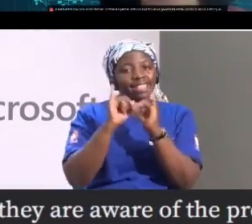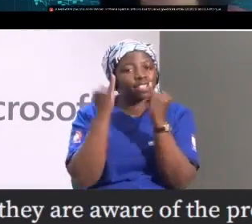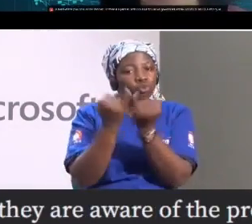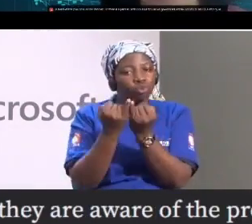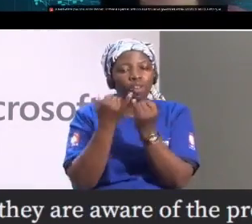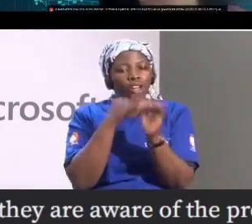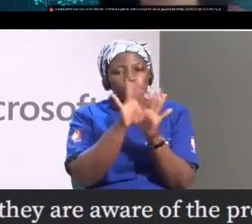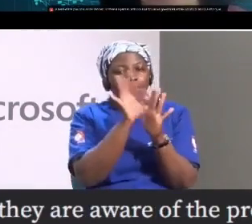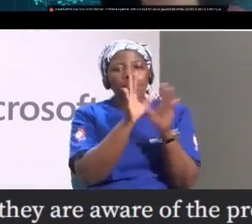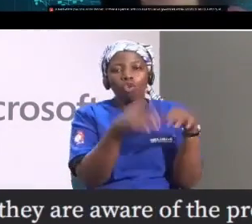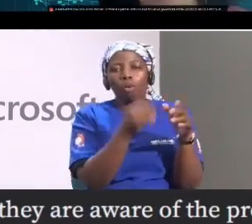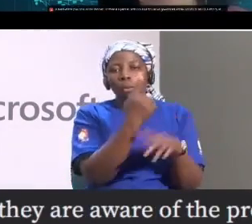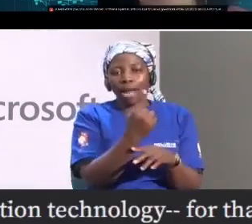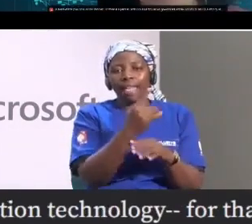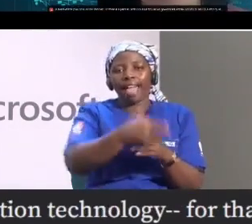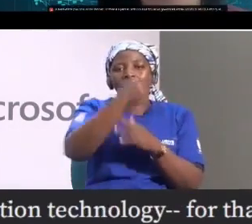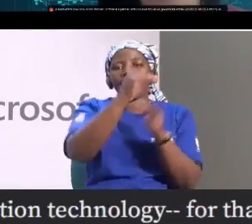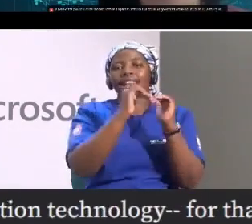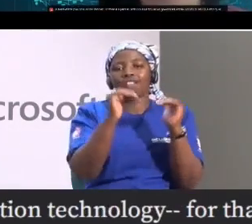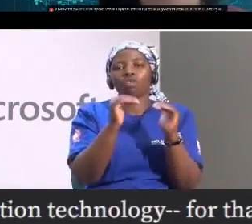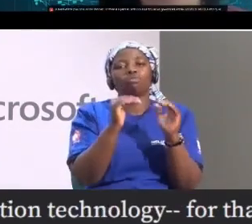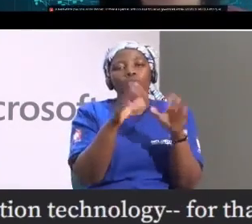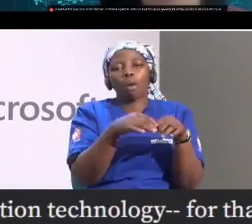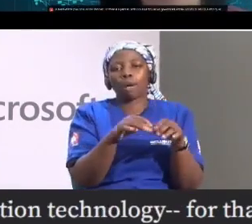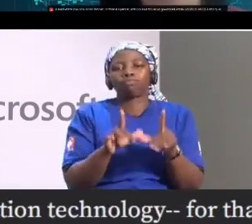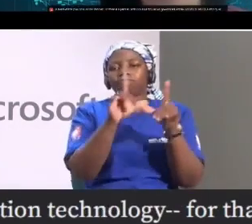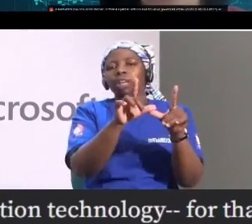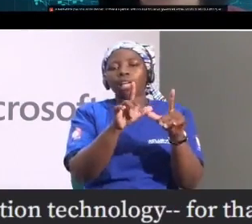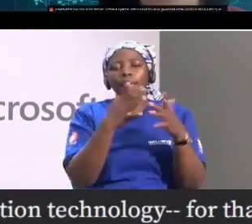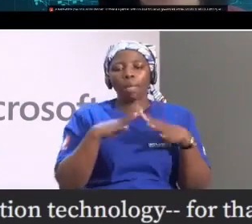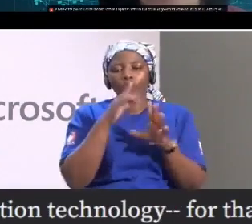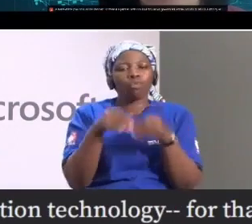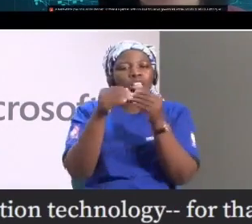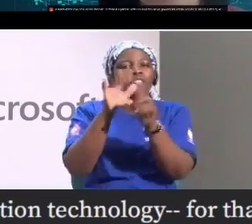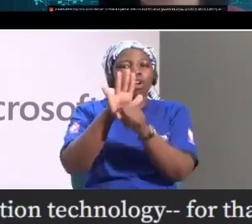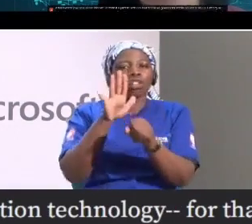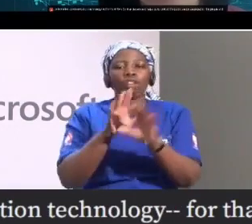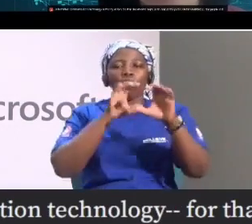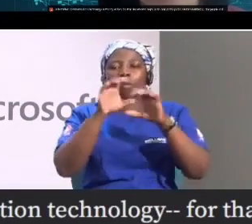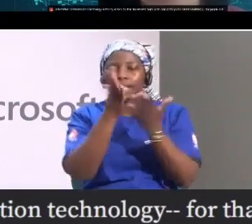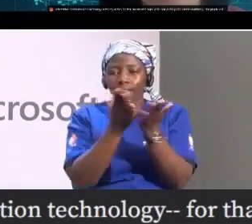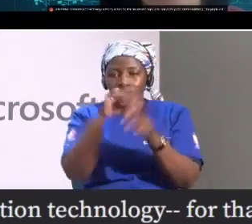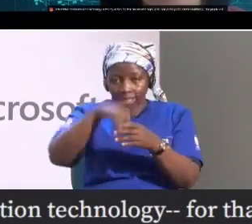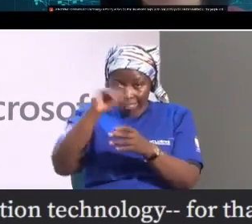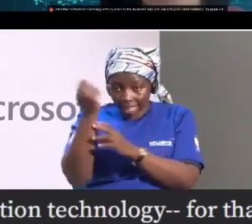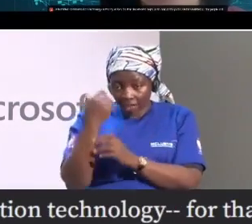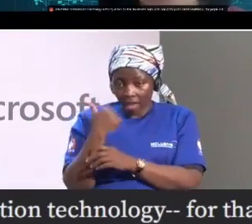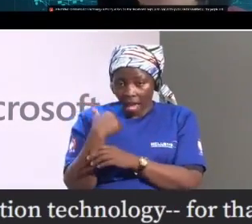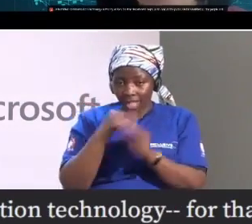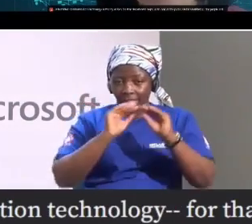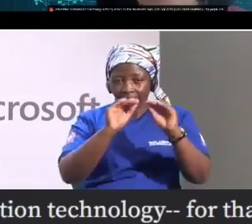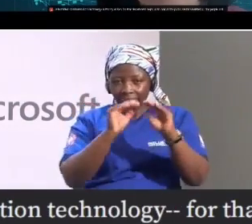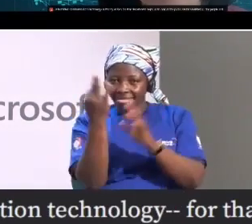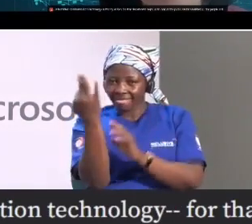1, the higher category licenses, people who provide majority of the communication services in Kenya, and we have taken them through a